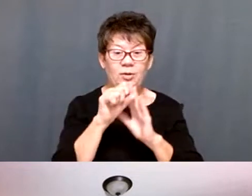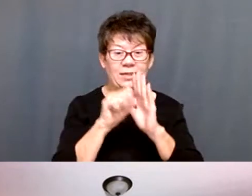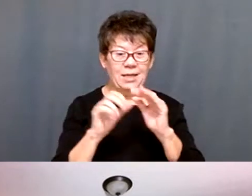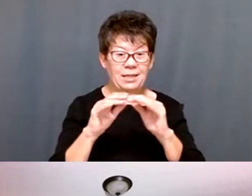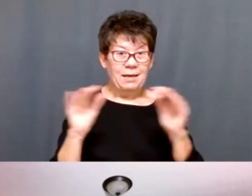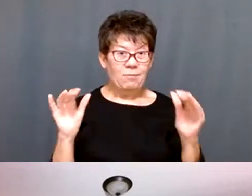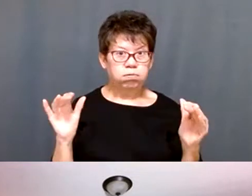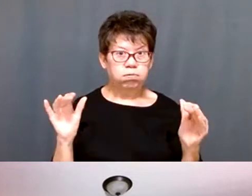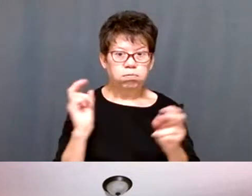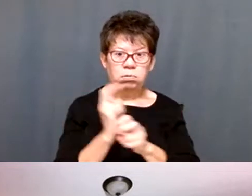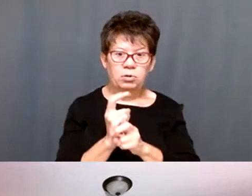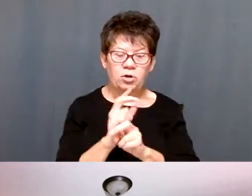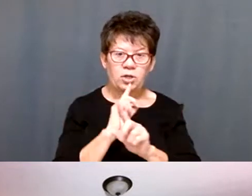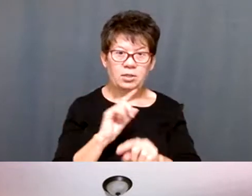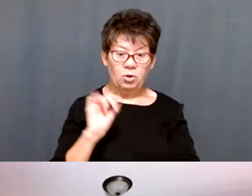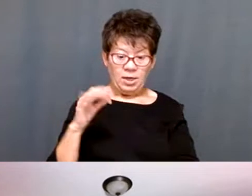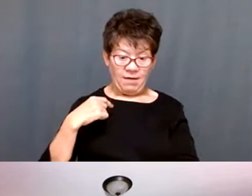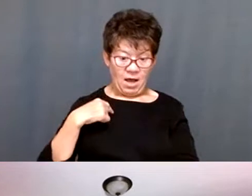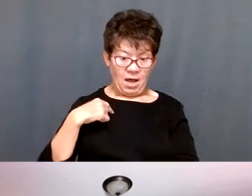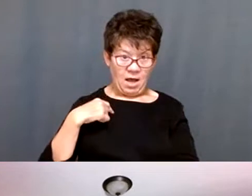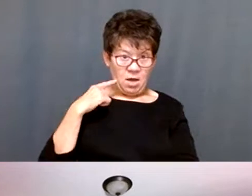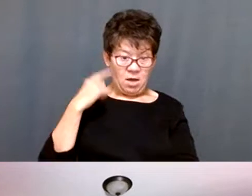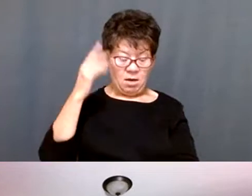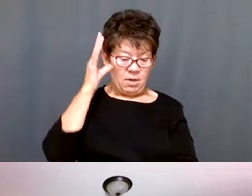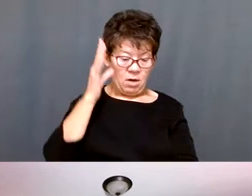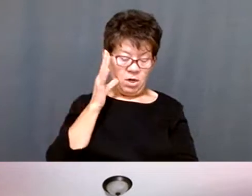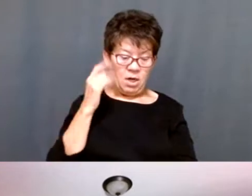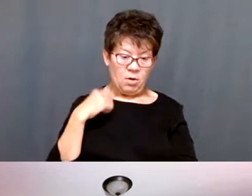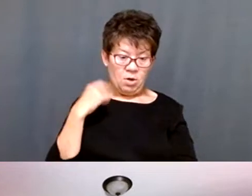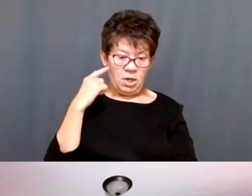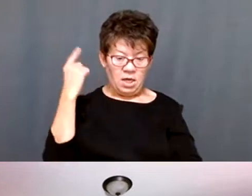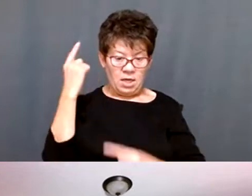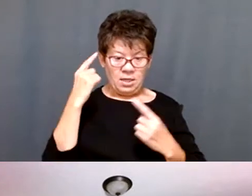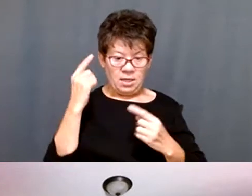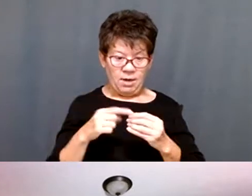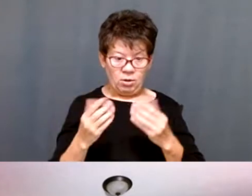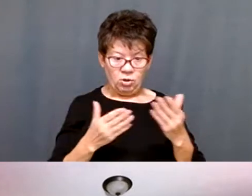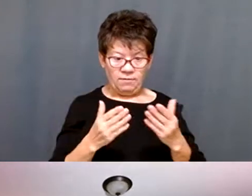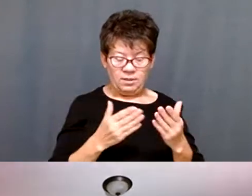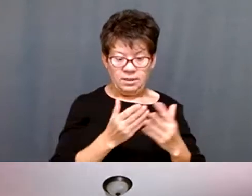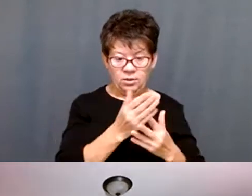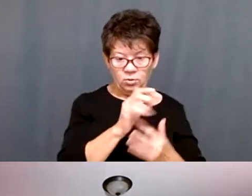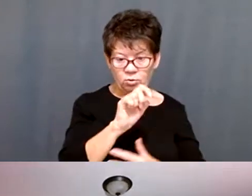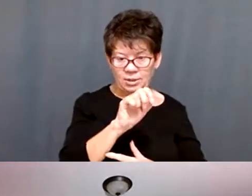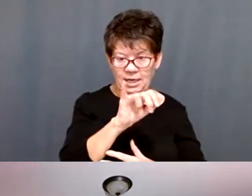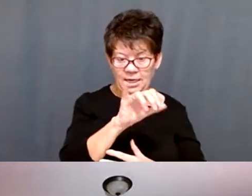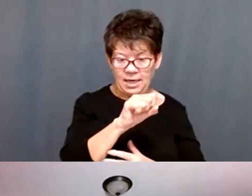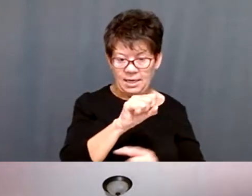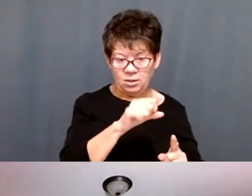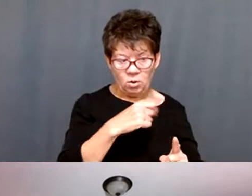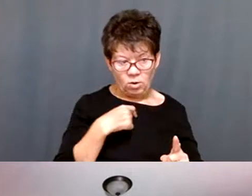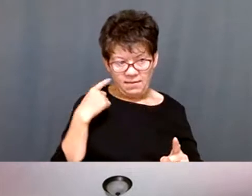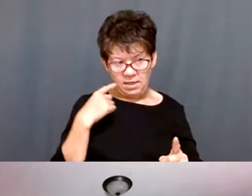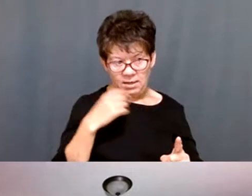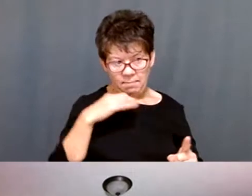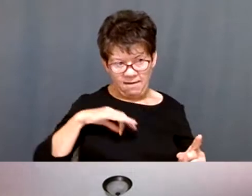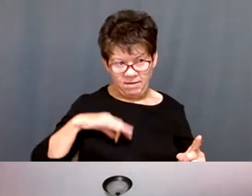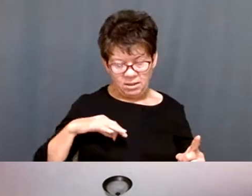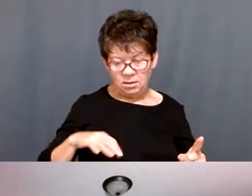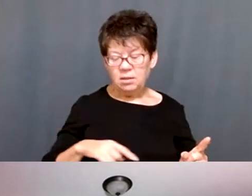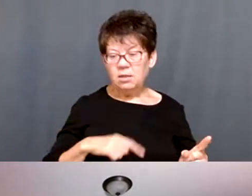I were a parent trying to make this decision, I would want to think about the services I'm receiving through TEIS and what I think is most beneficial. I